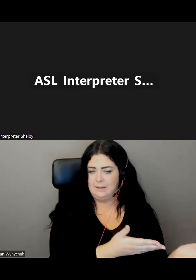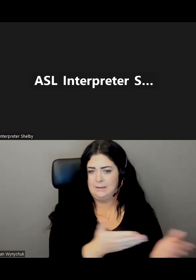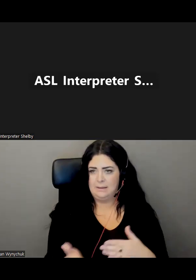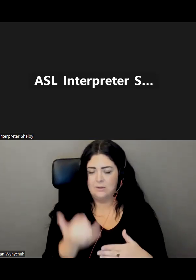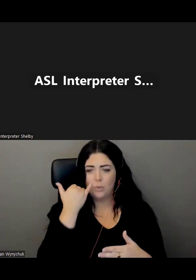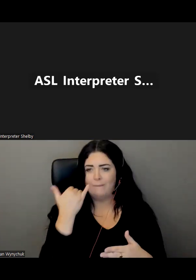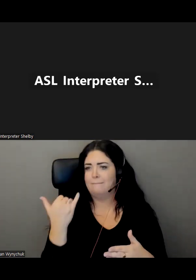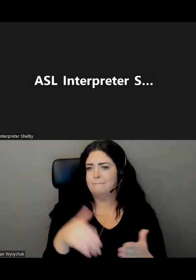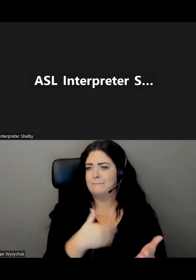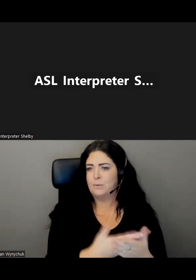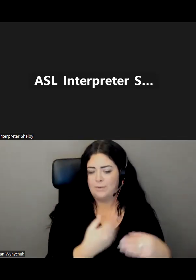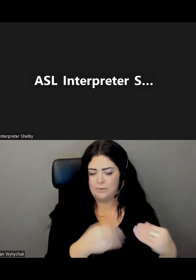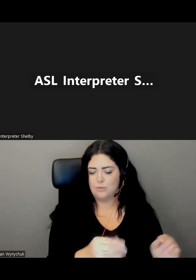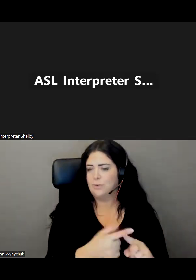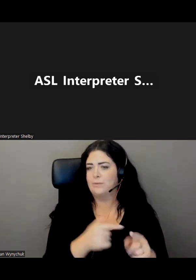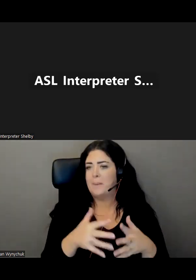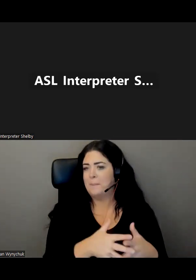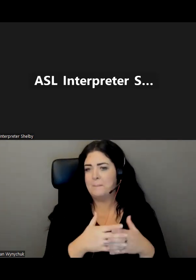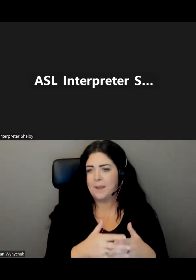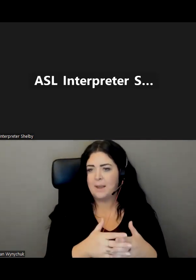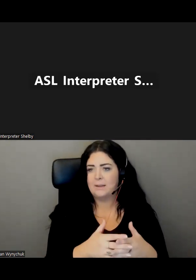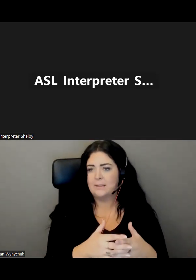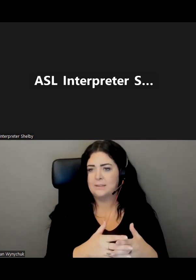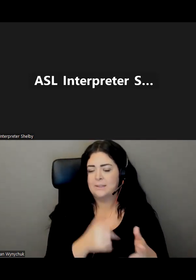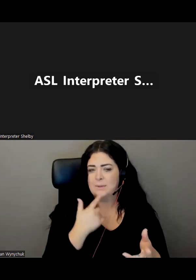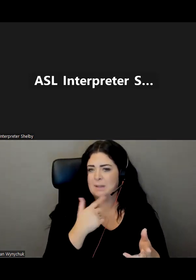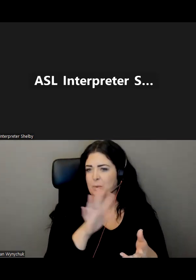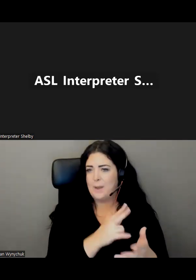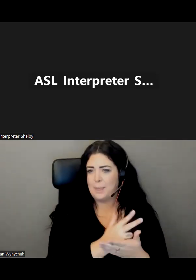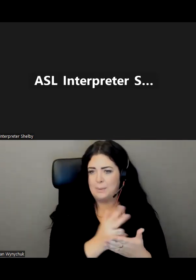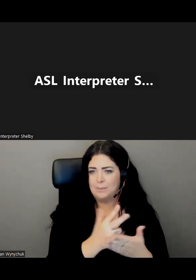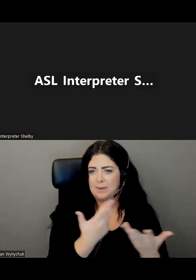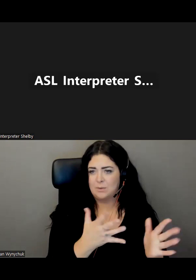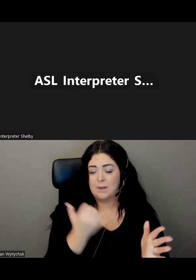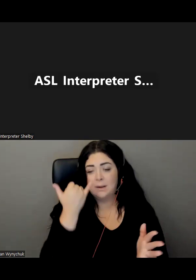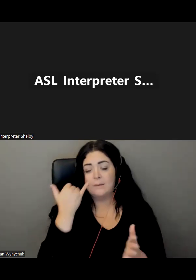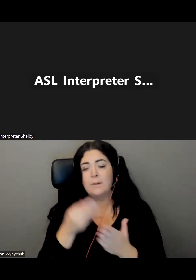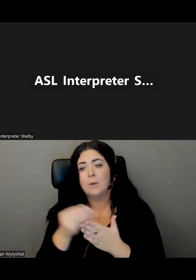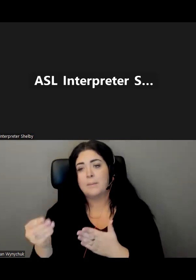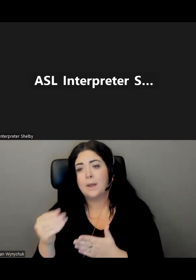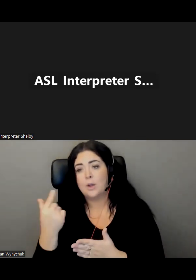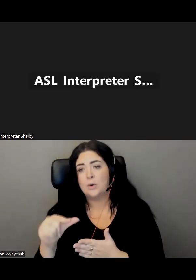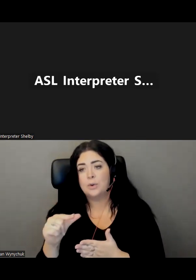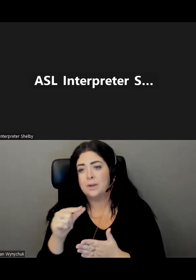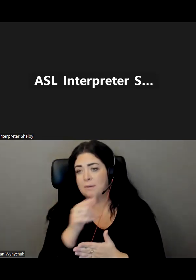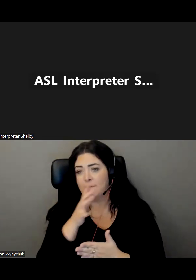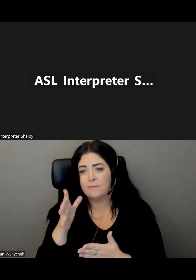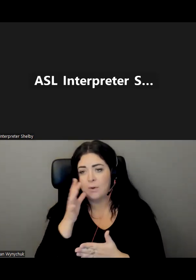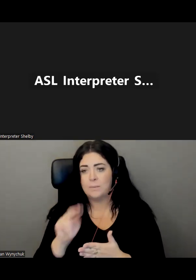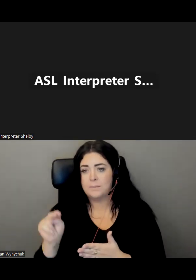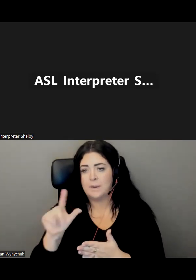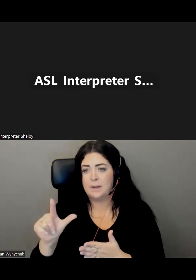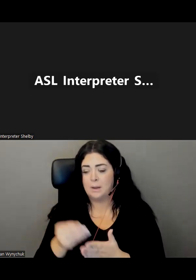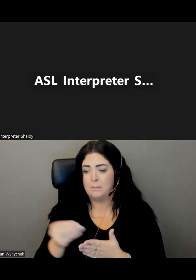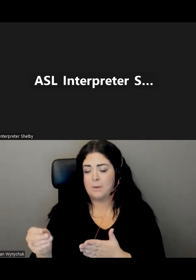truck, say from the US, it's probably going to be there for like 3 weeks. But if I went to Green Farms NL and got their basil,